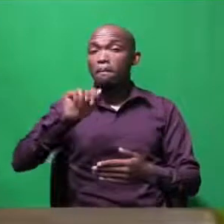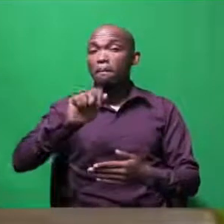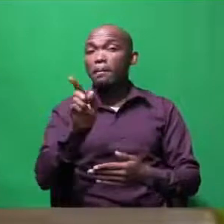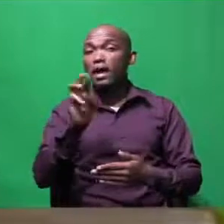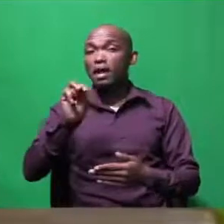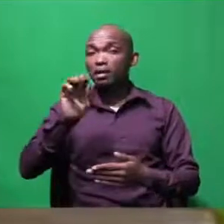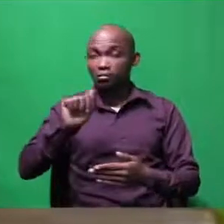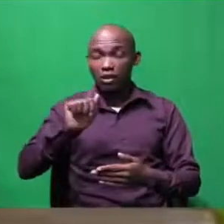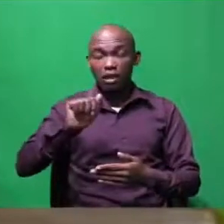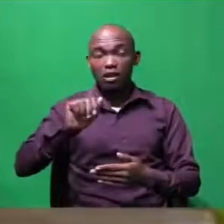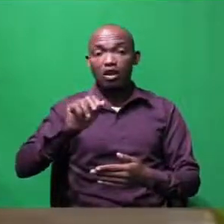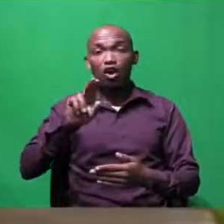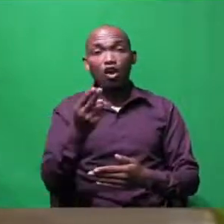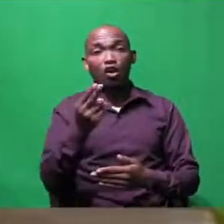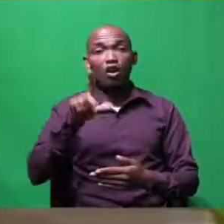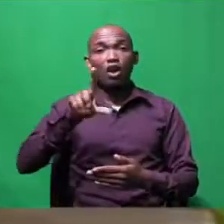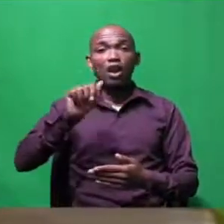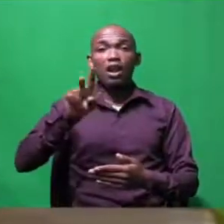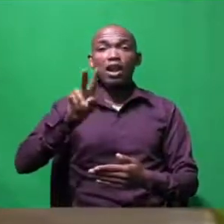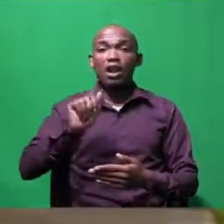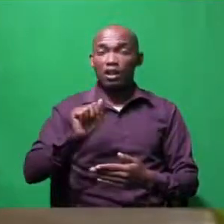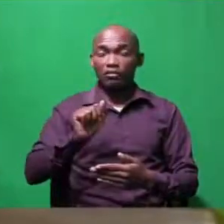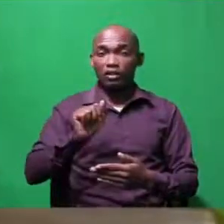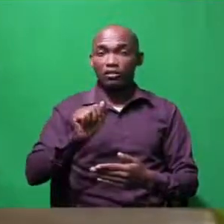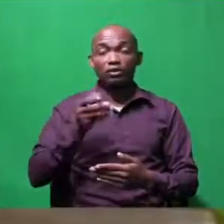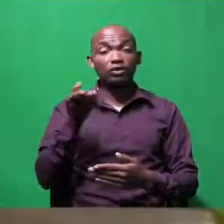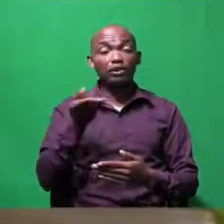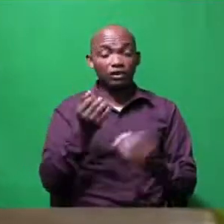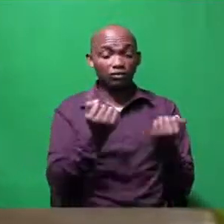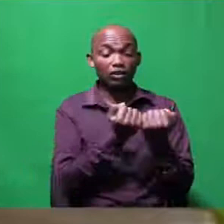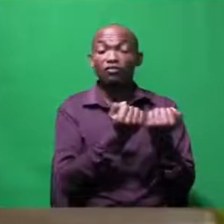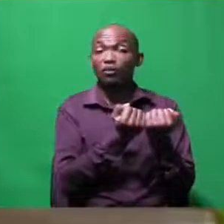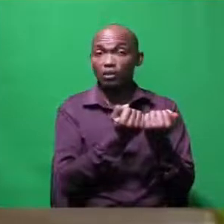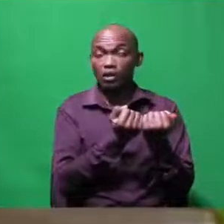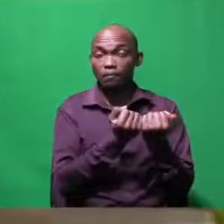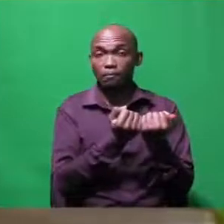say is another characteristic of this rock.